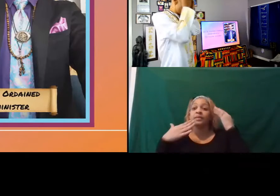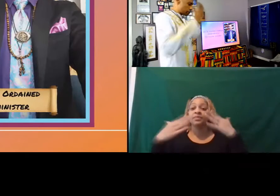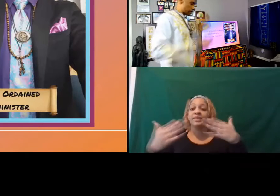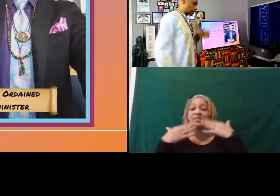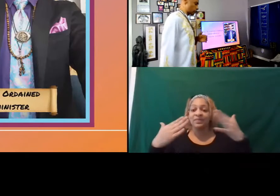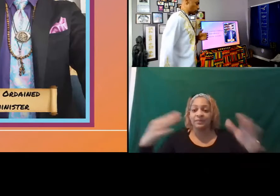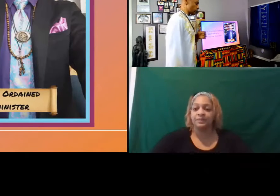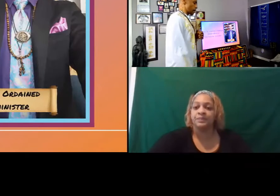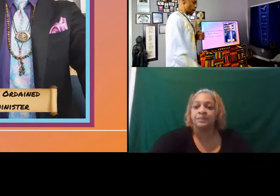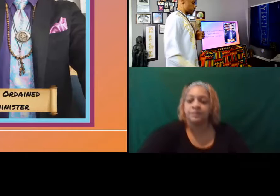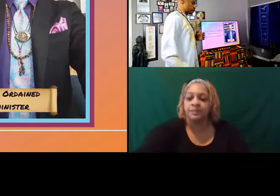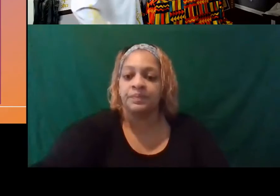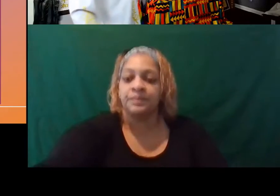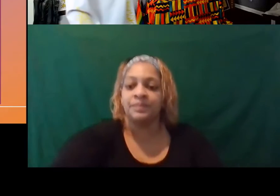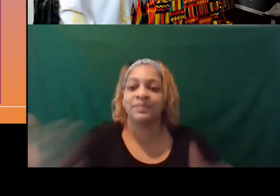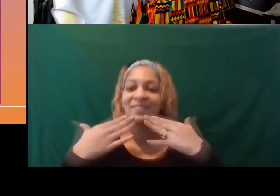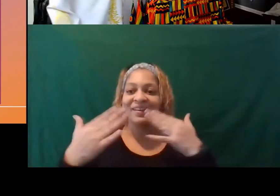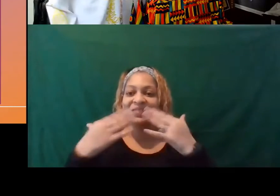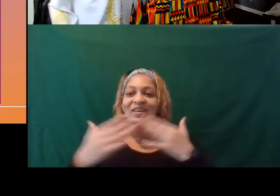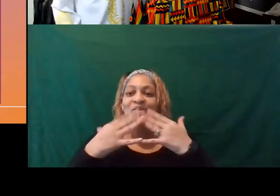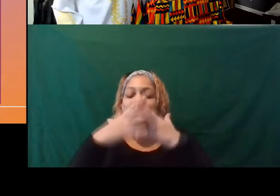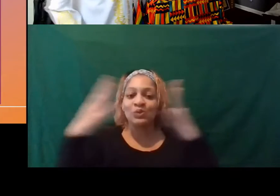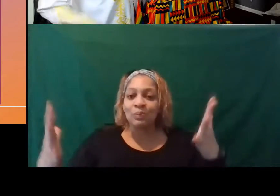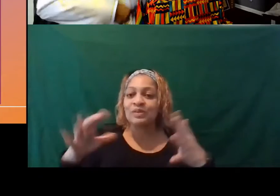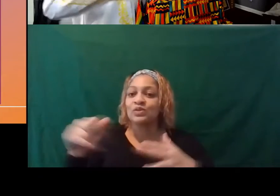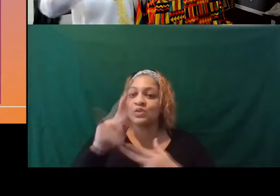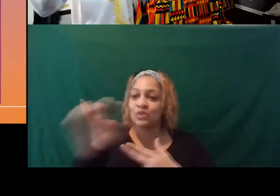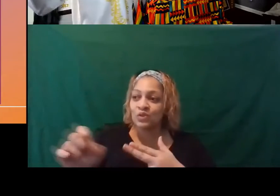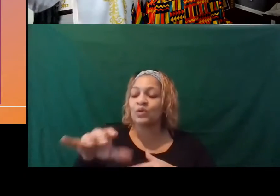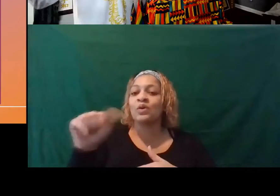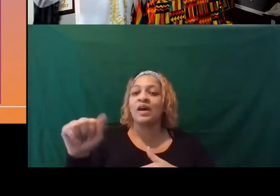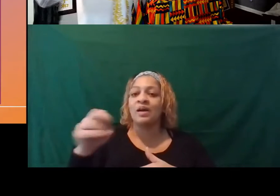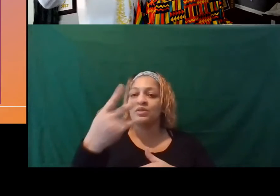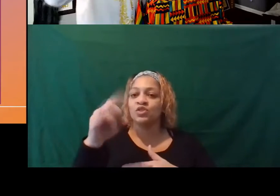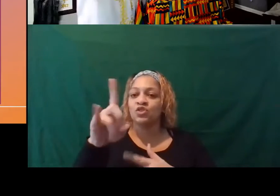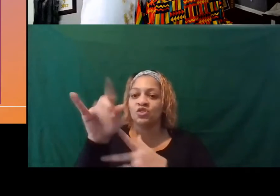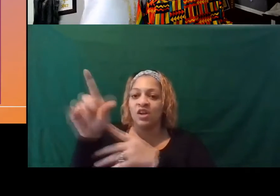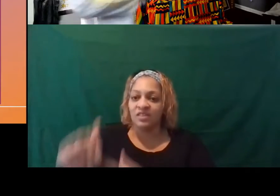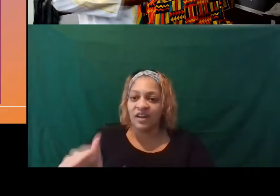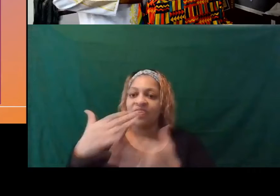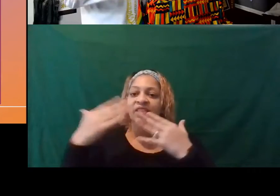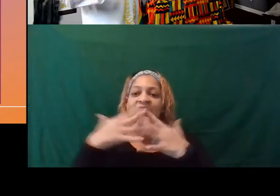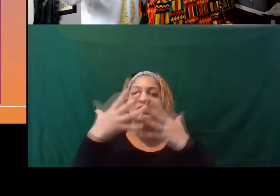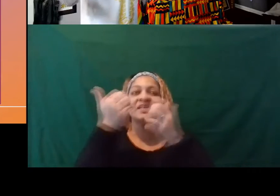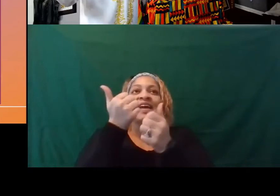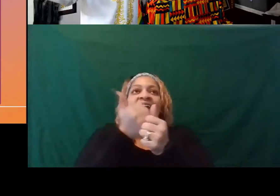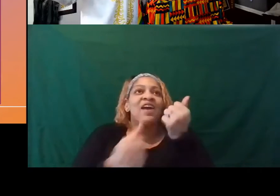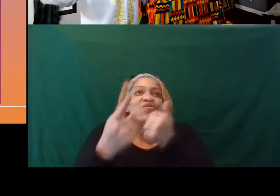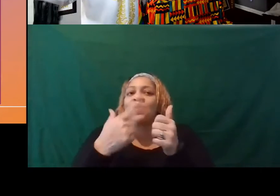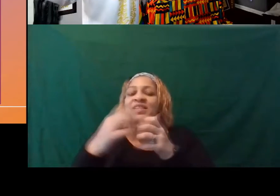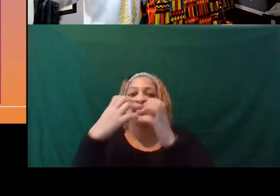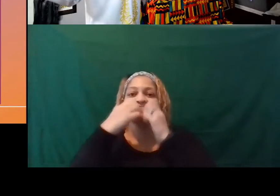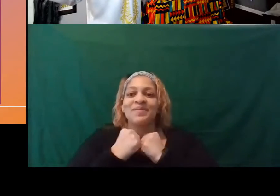and Jim. Thank you, Amashandra. Thank you, Sue. Thank you, everyone in this beloved community. Thank you, new folks